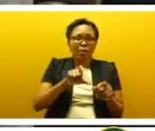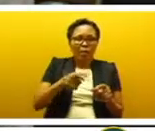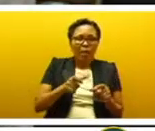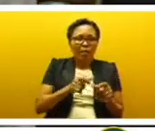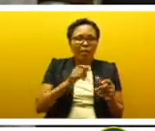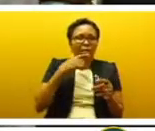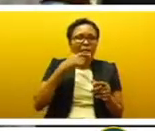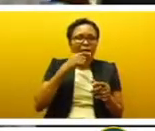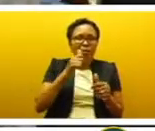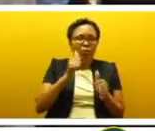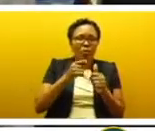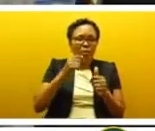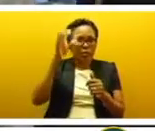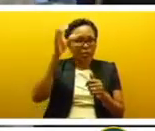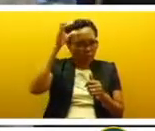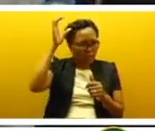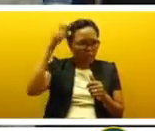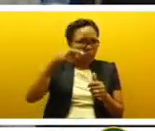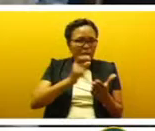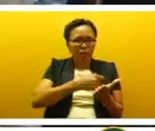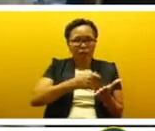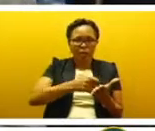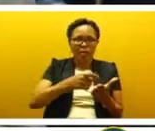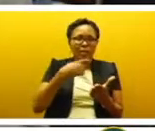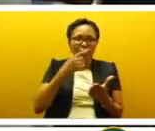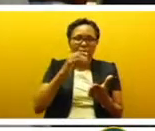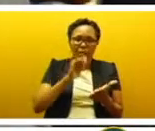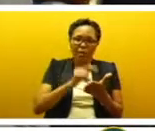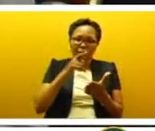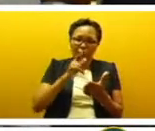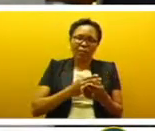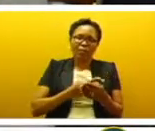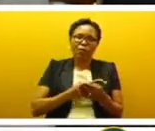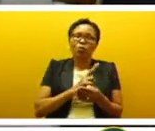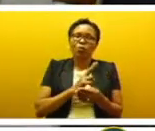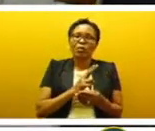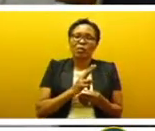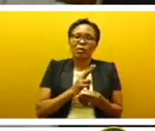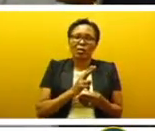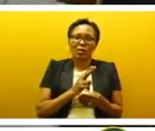Chebukati, saying that he used